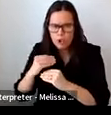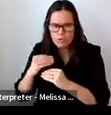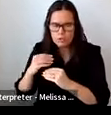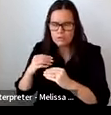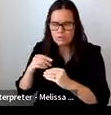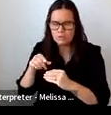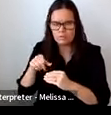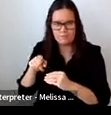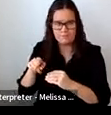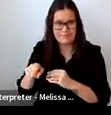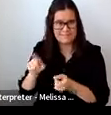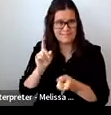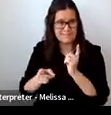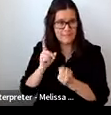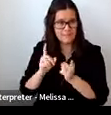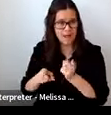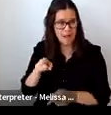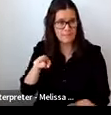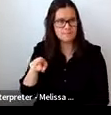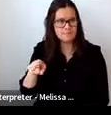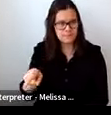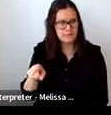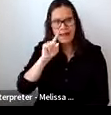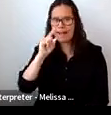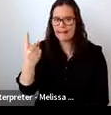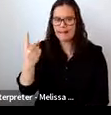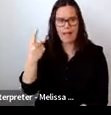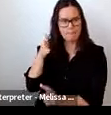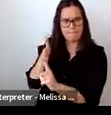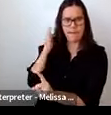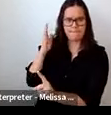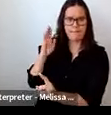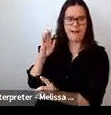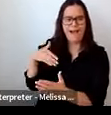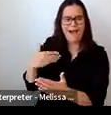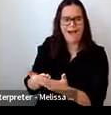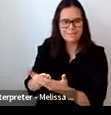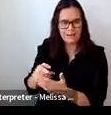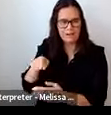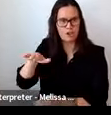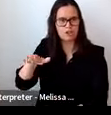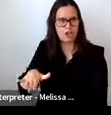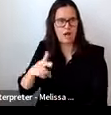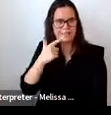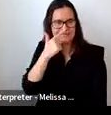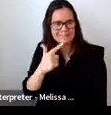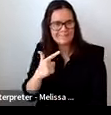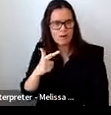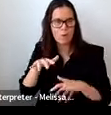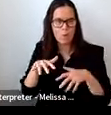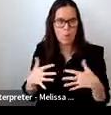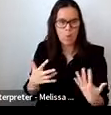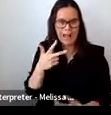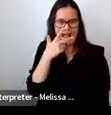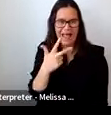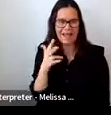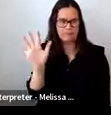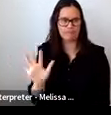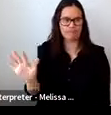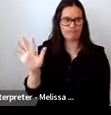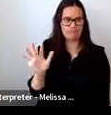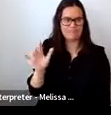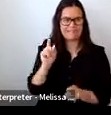detected until a child is sort of 7 or 8. These things don't become available,